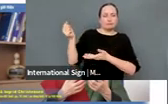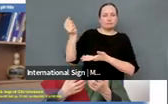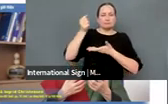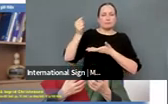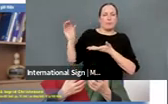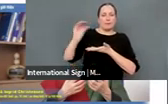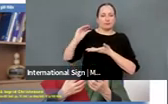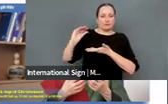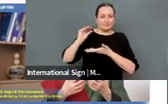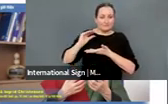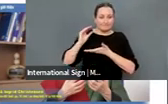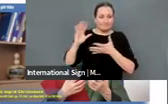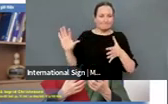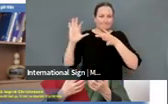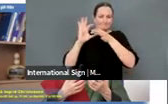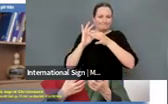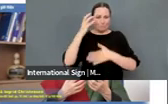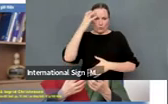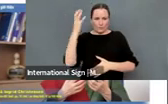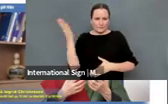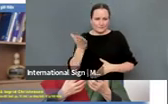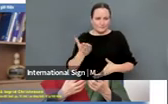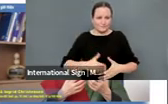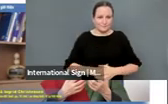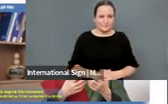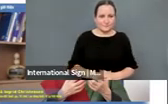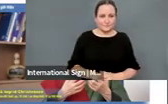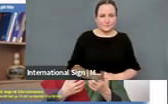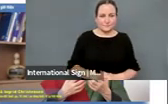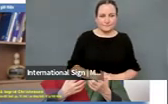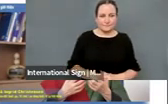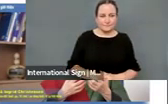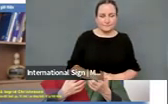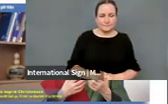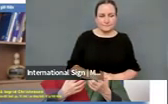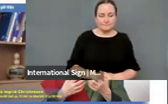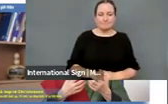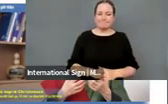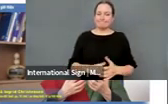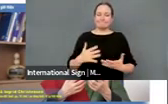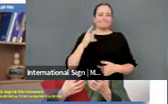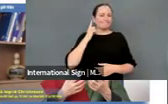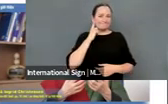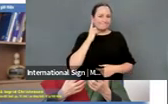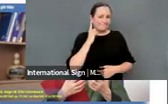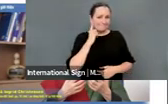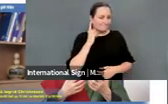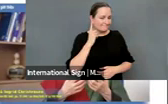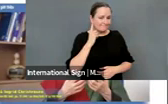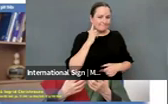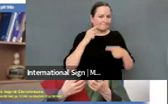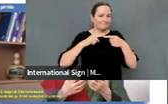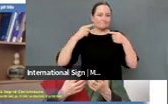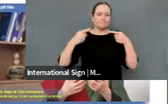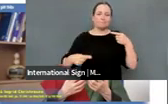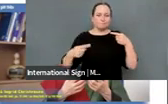training. Along with that, online training or develop with